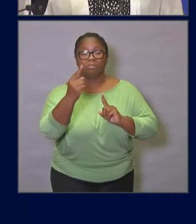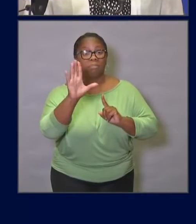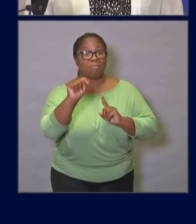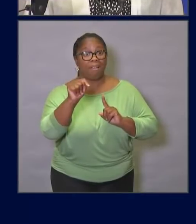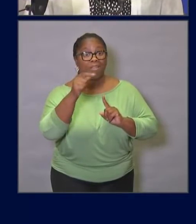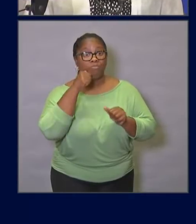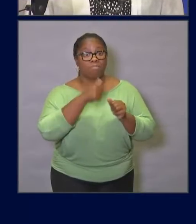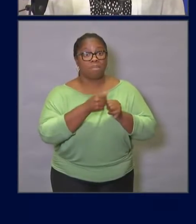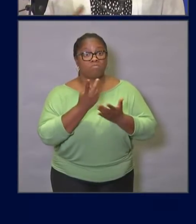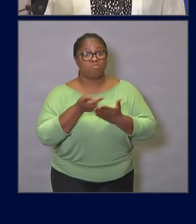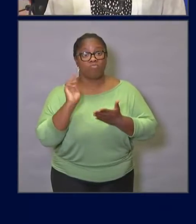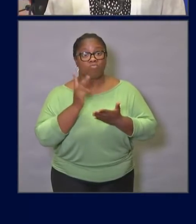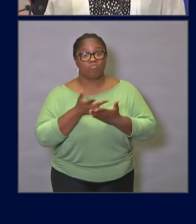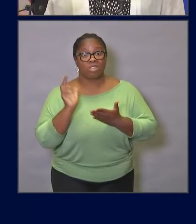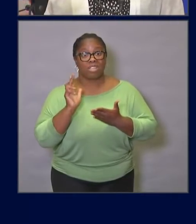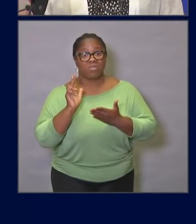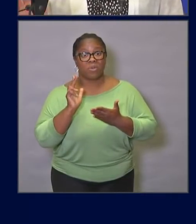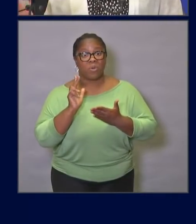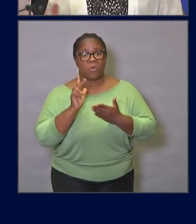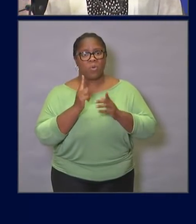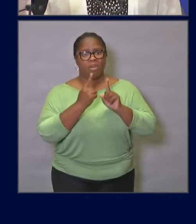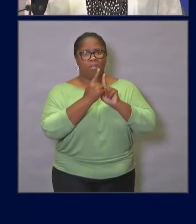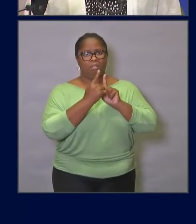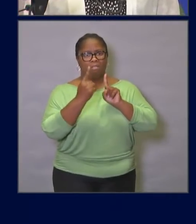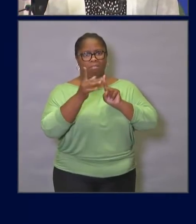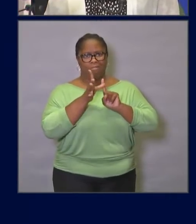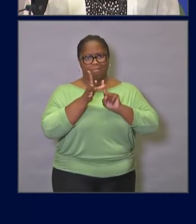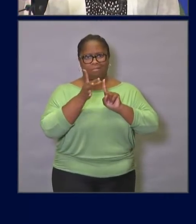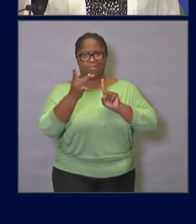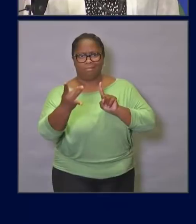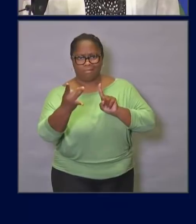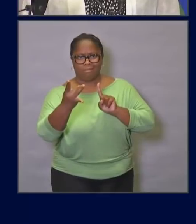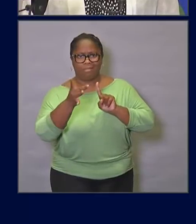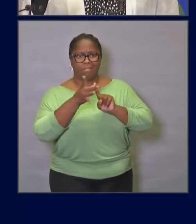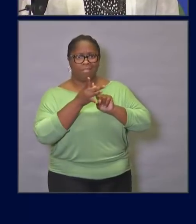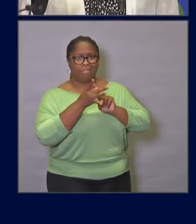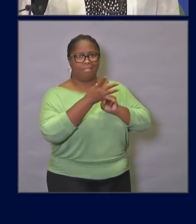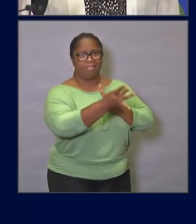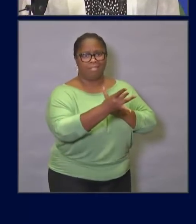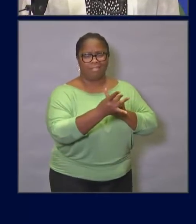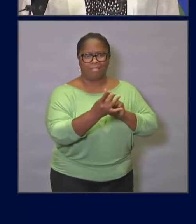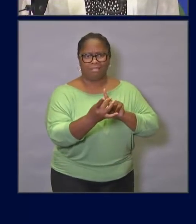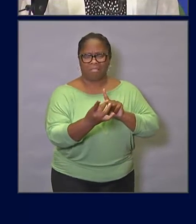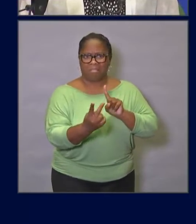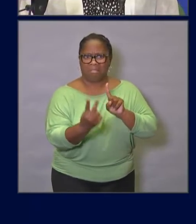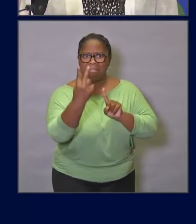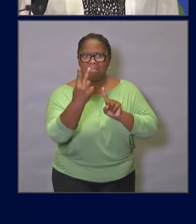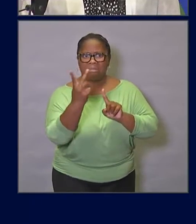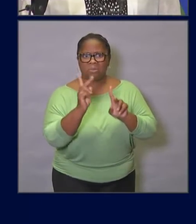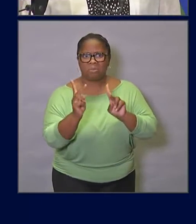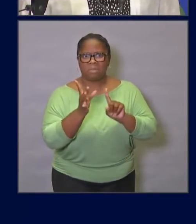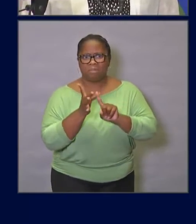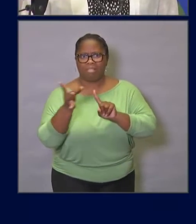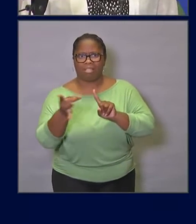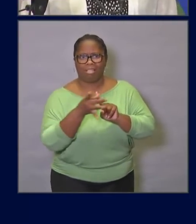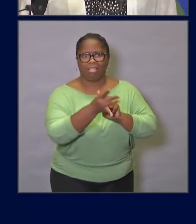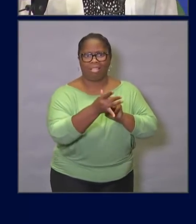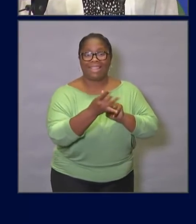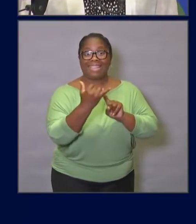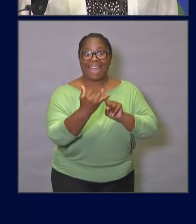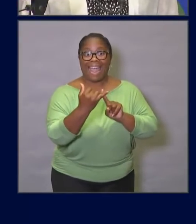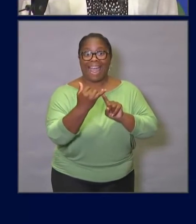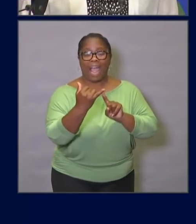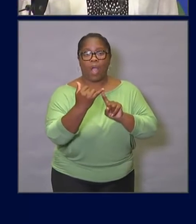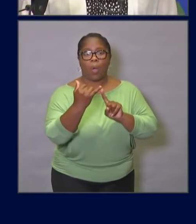effective transmission rate, was above 1. And now what you'll see on the slide is that the model is showing the R at clearly below